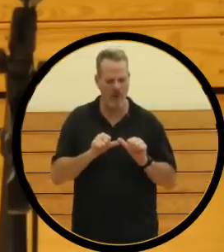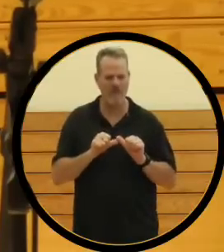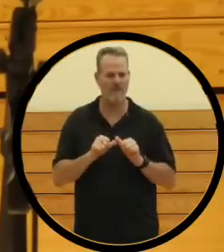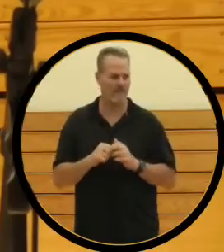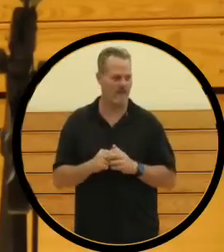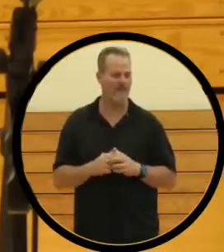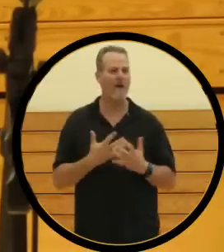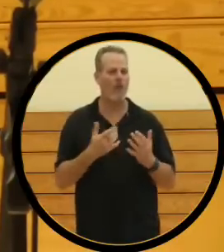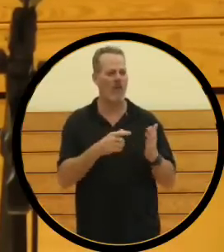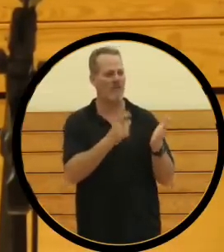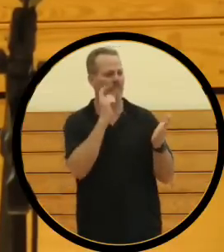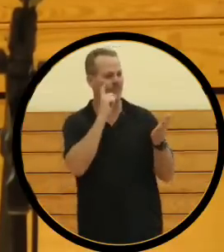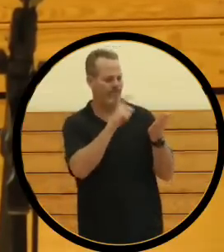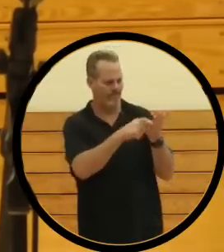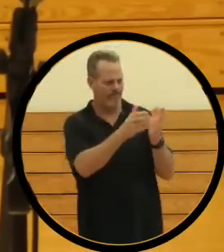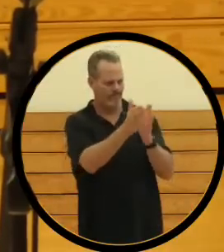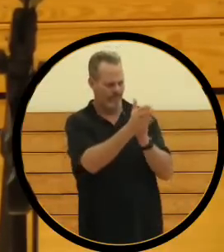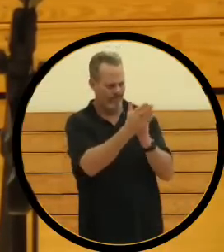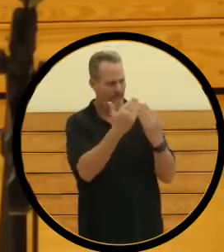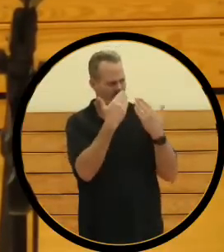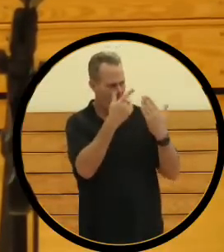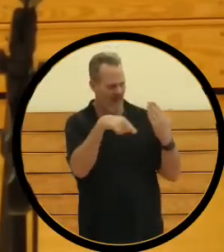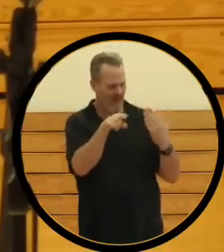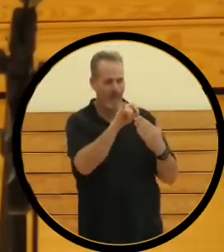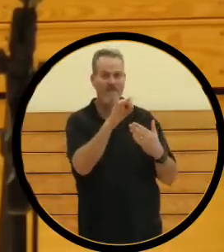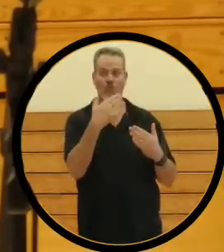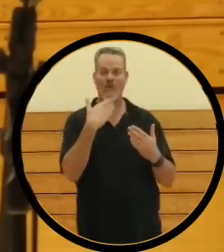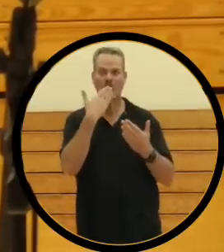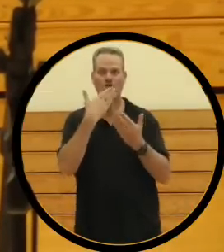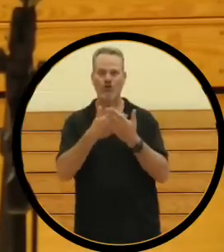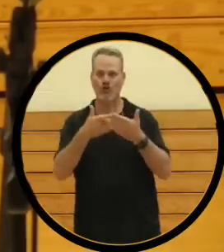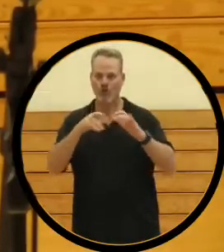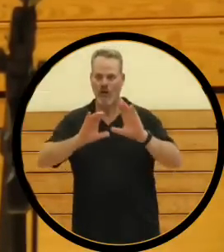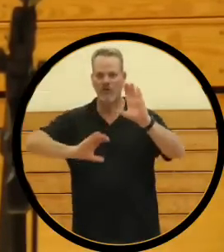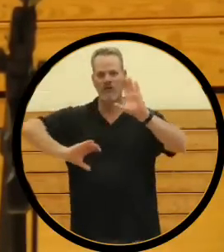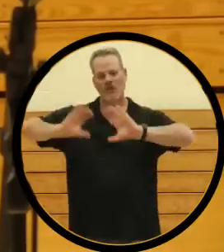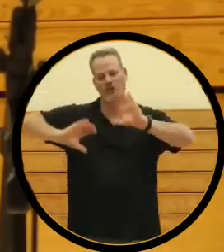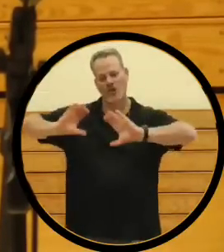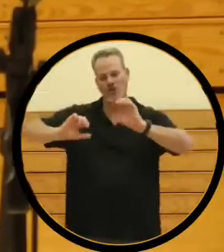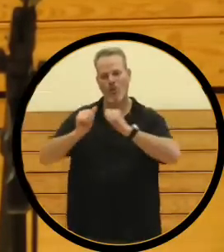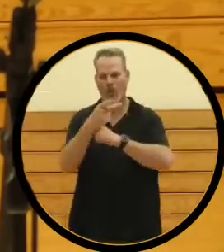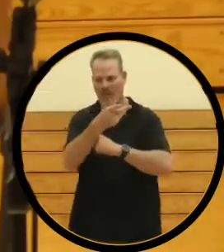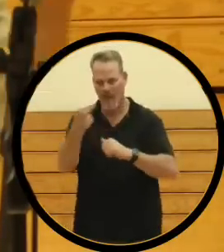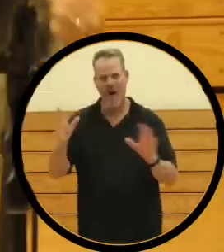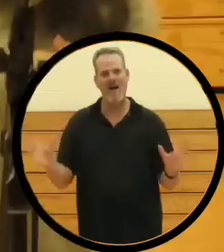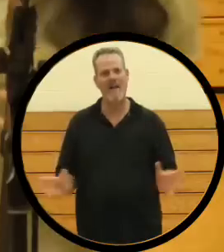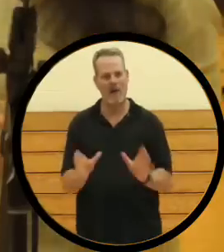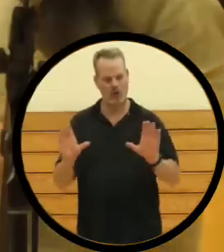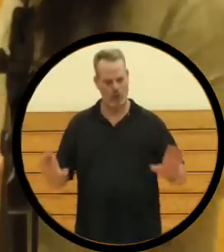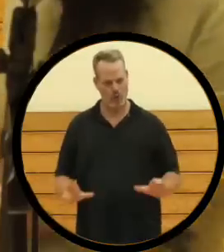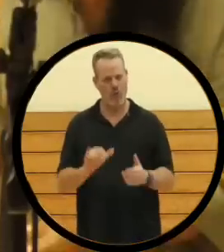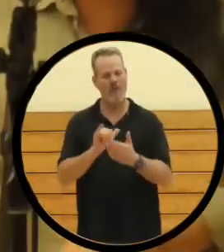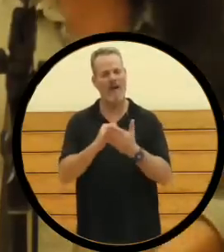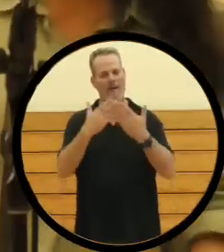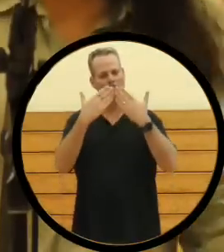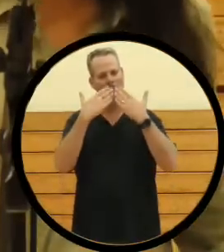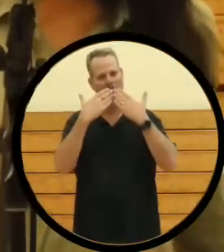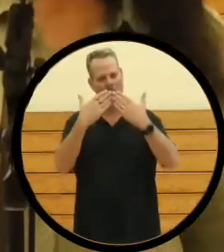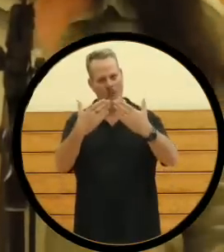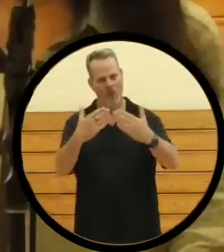like to acknowledge and thank them. And if you have a chance to talk story with them, I encourage you to do so. Mahalo.